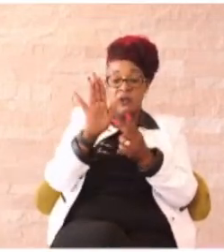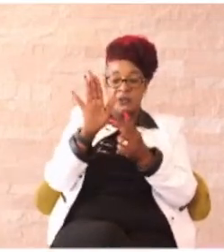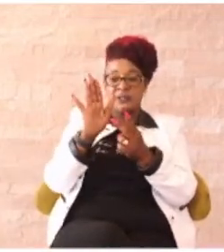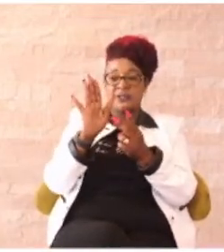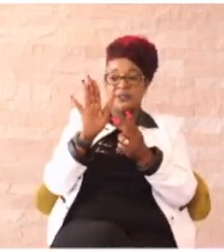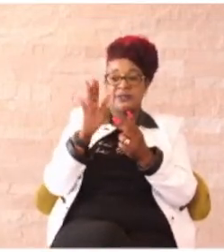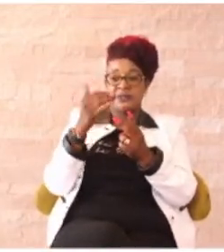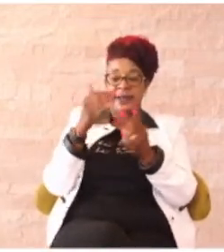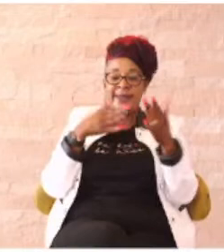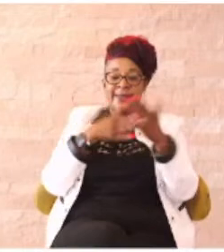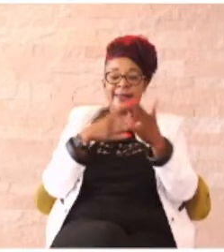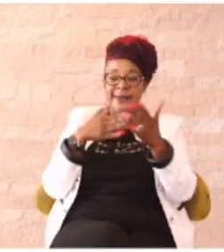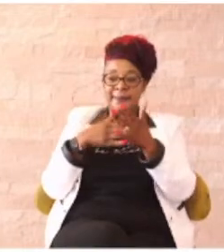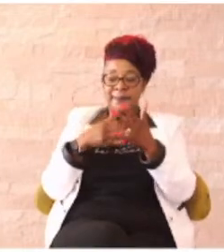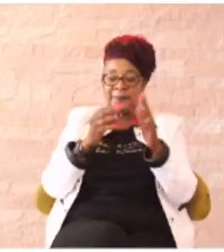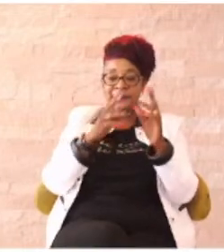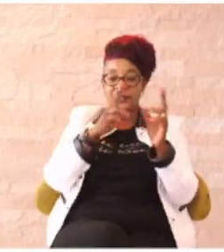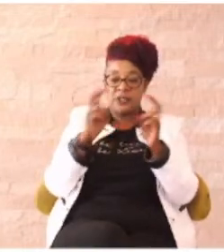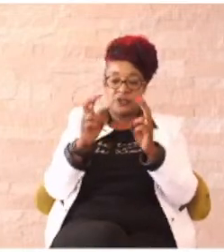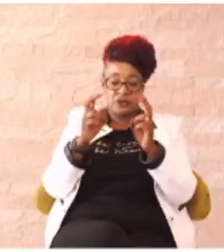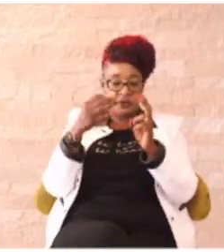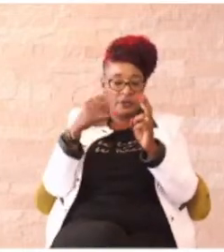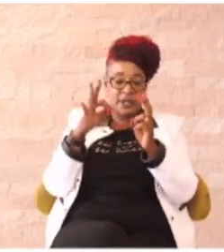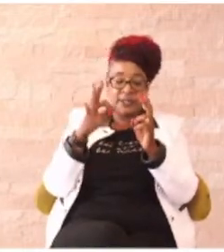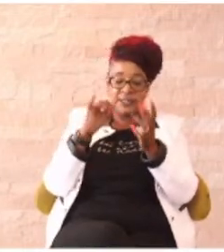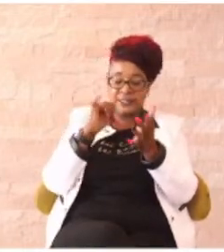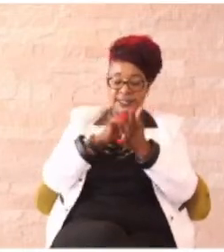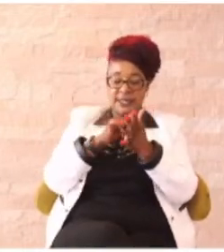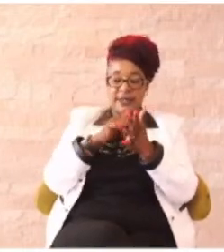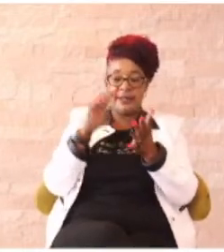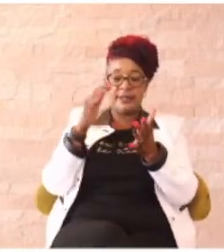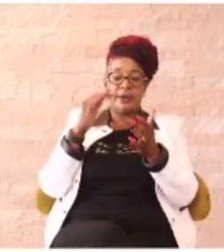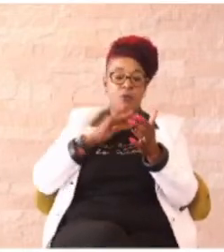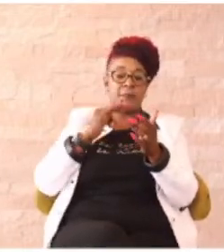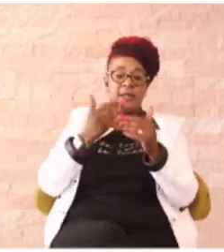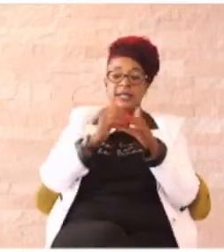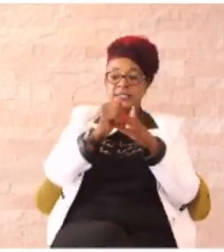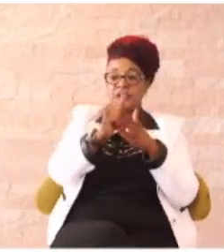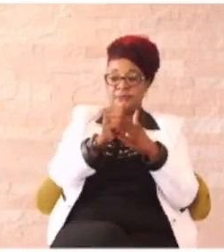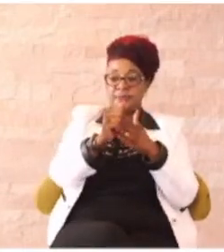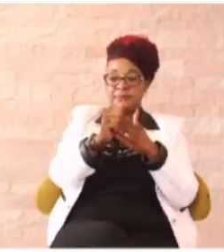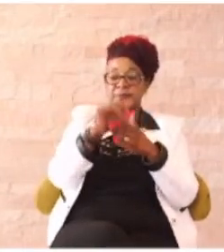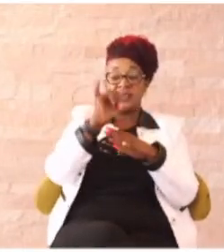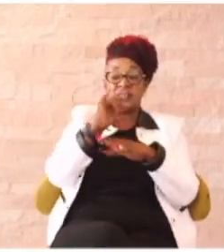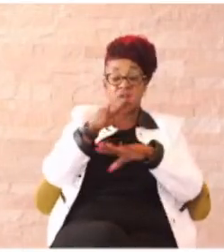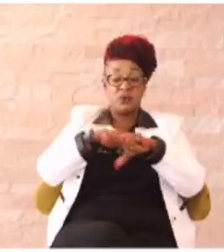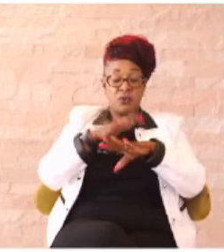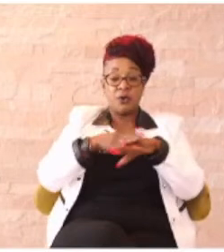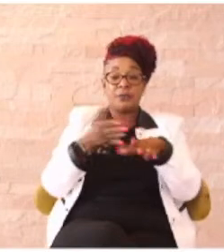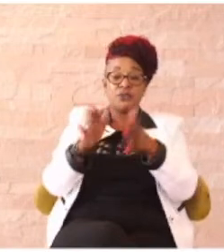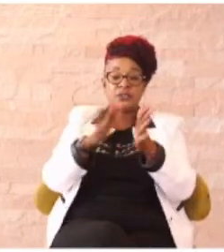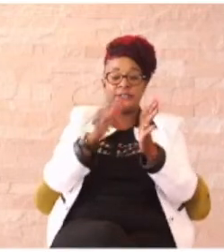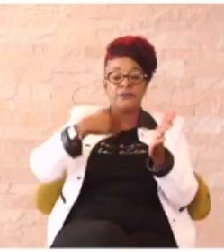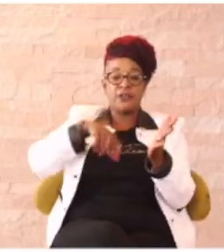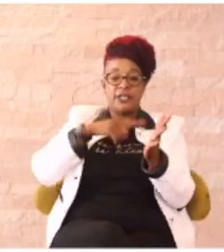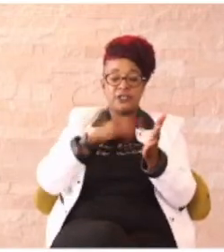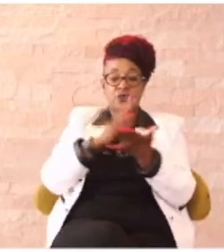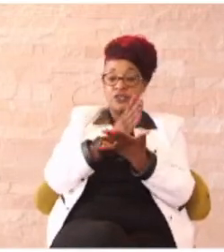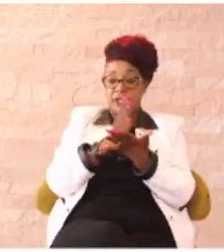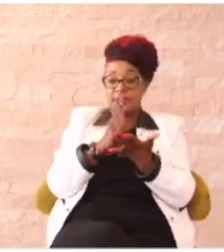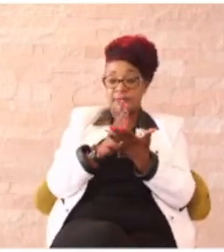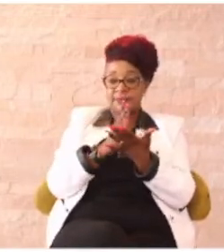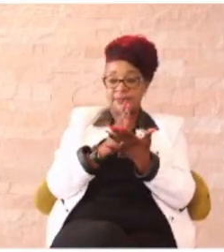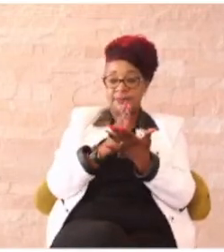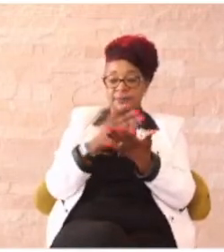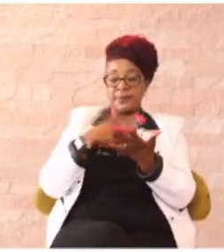and hindrance issues in the women leadership roles. It was a good platform for us to share